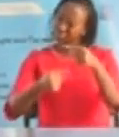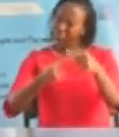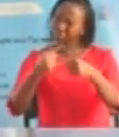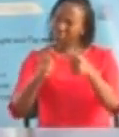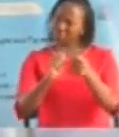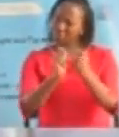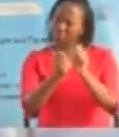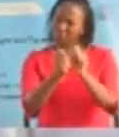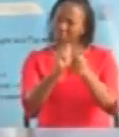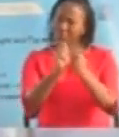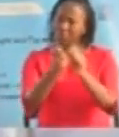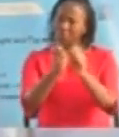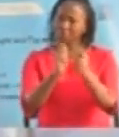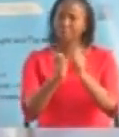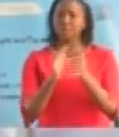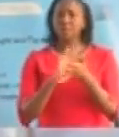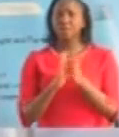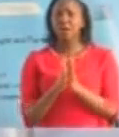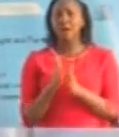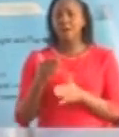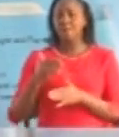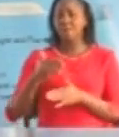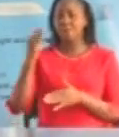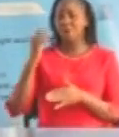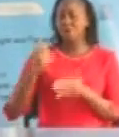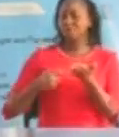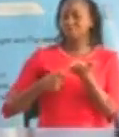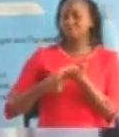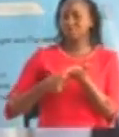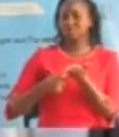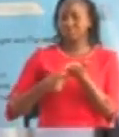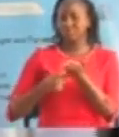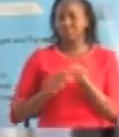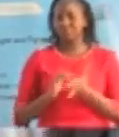to more enhanced use of technology.